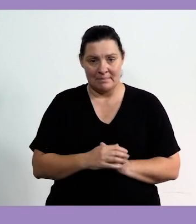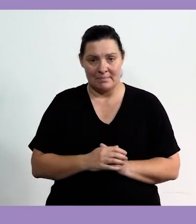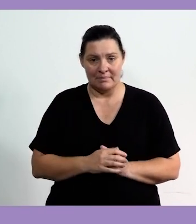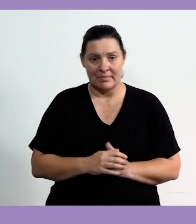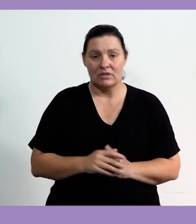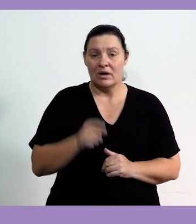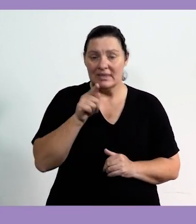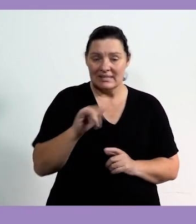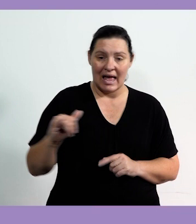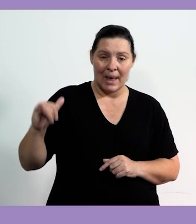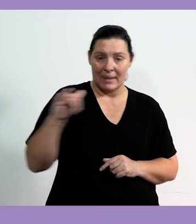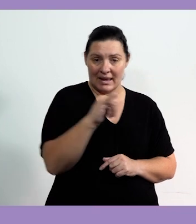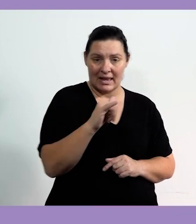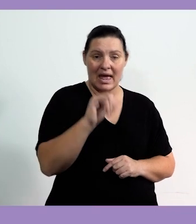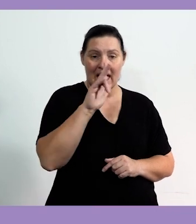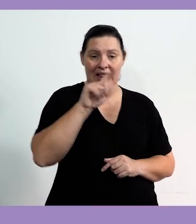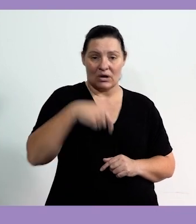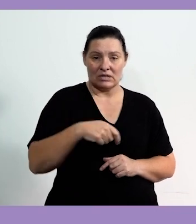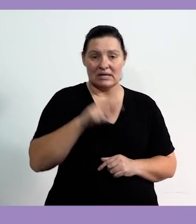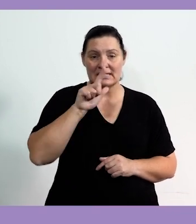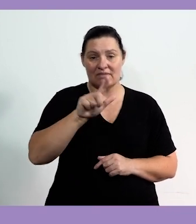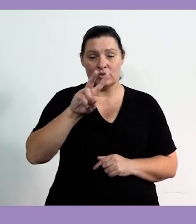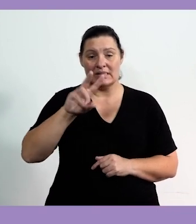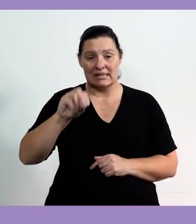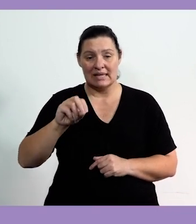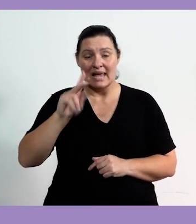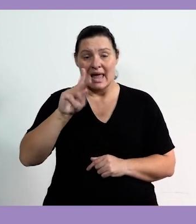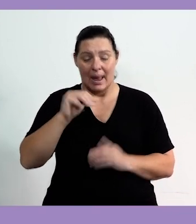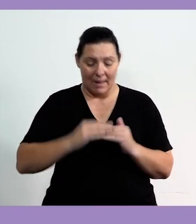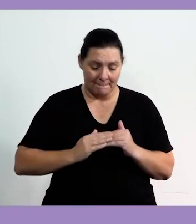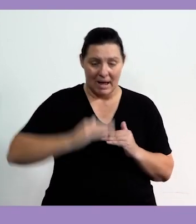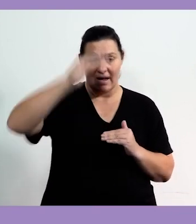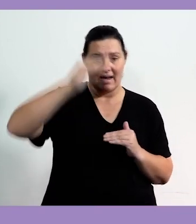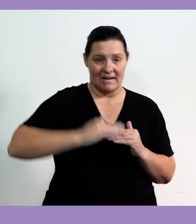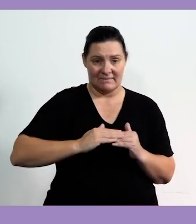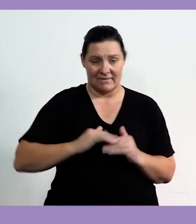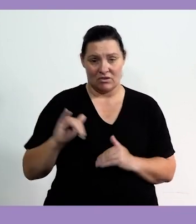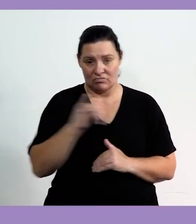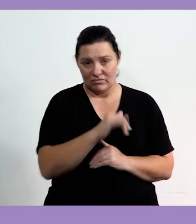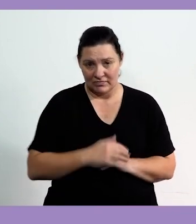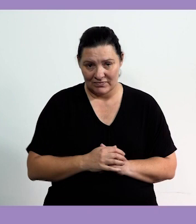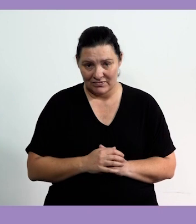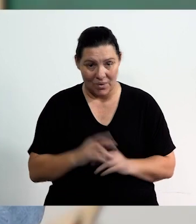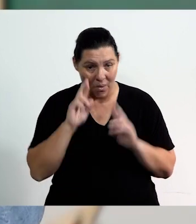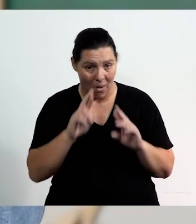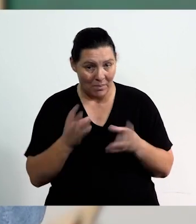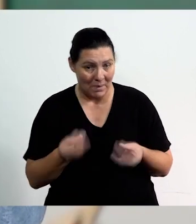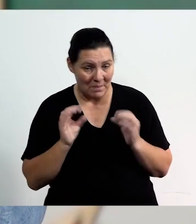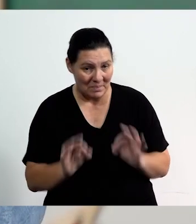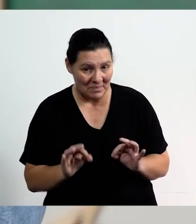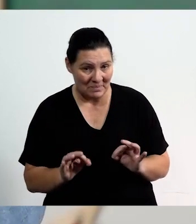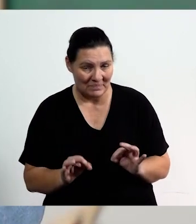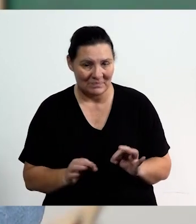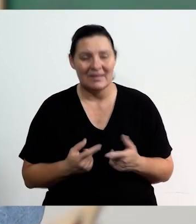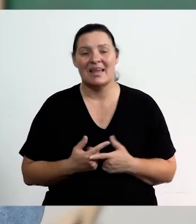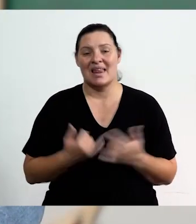8,720 kilometers. So this airplane is 8,720 kilometers above ground. I really hope you did